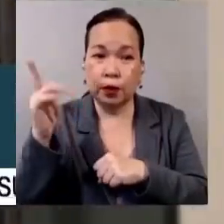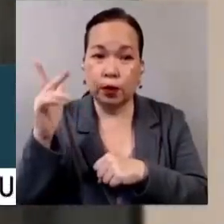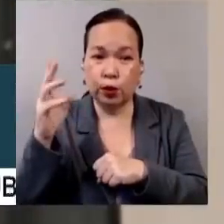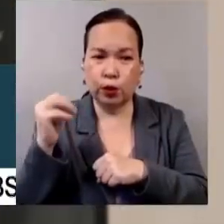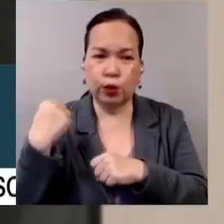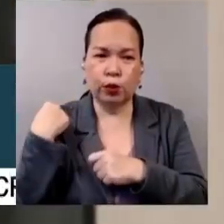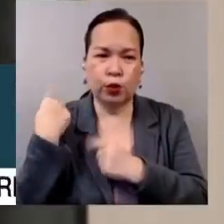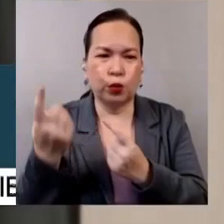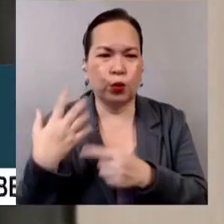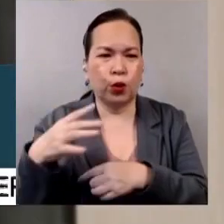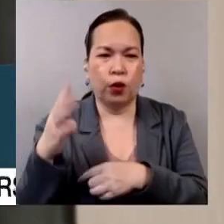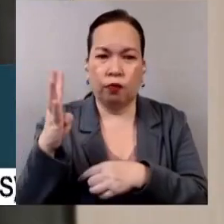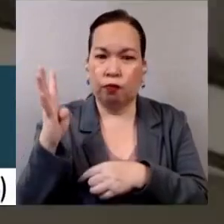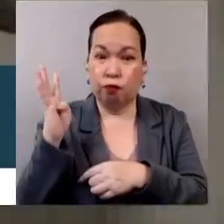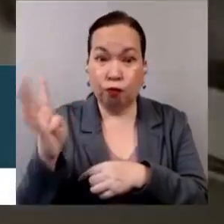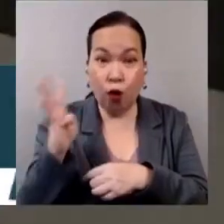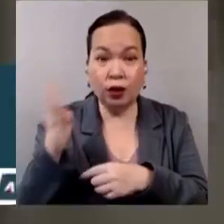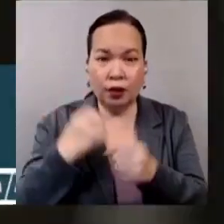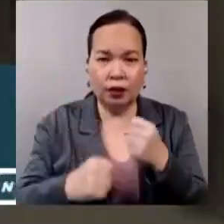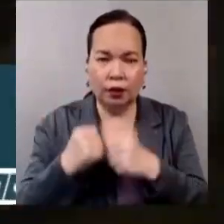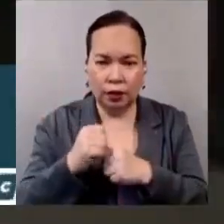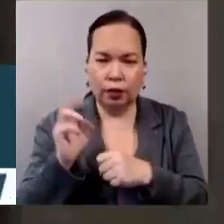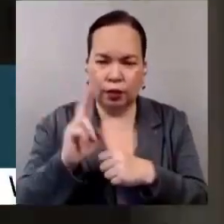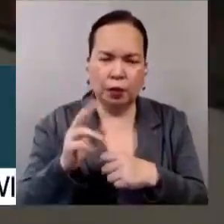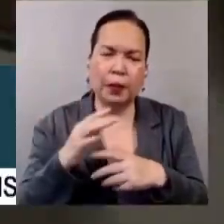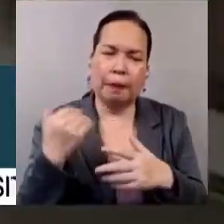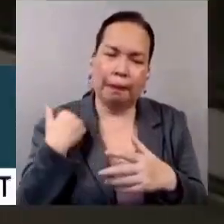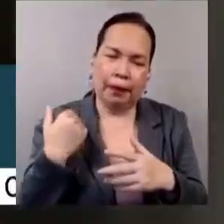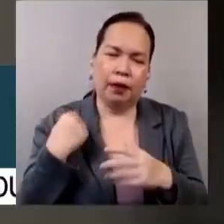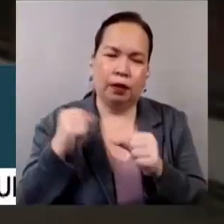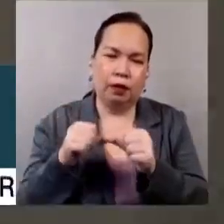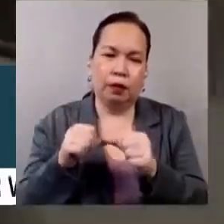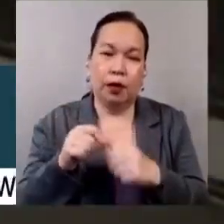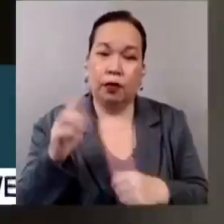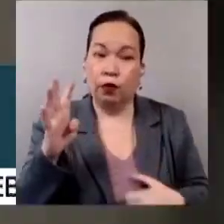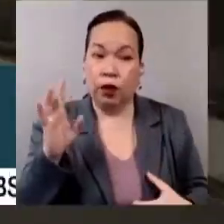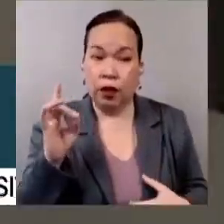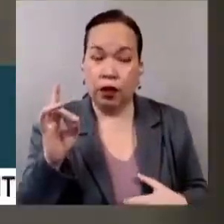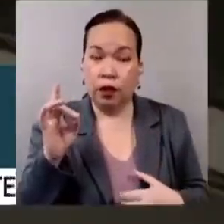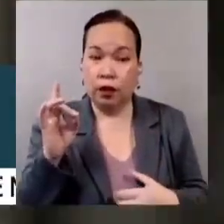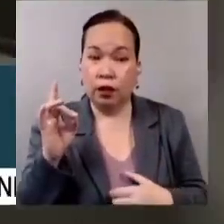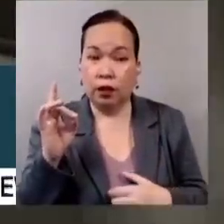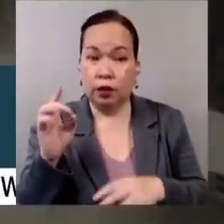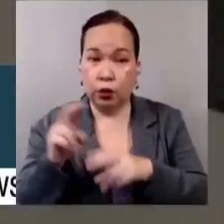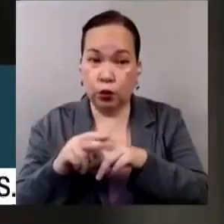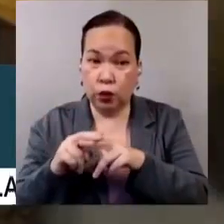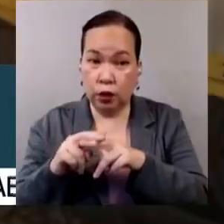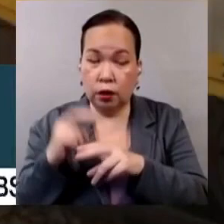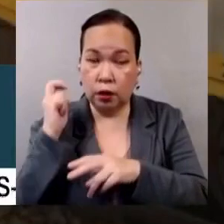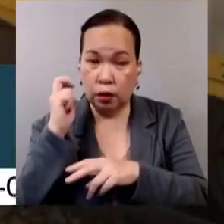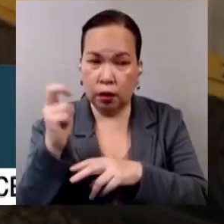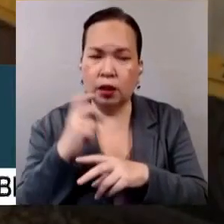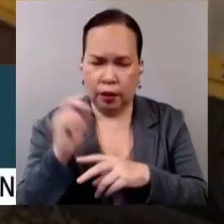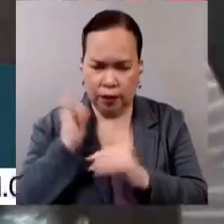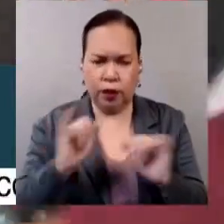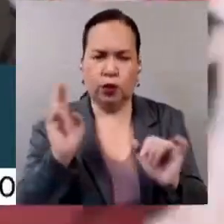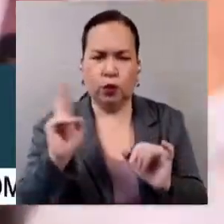past 4 decades. The company says 48 trains will still be used to temporarily augment